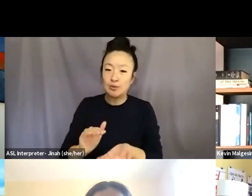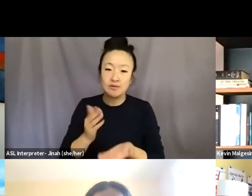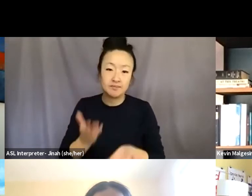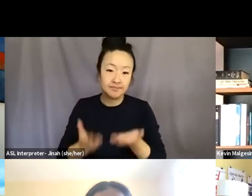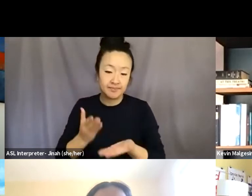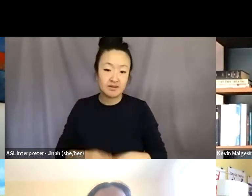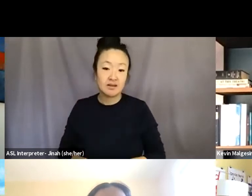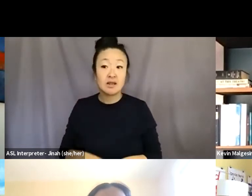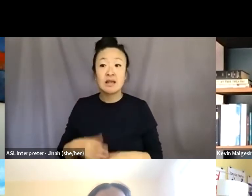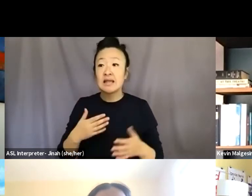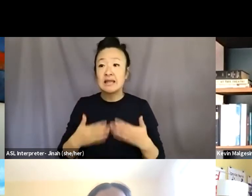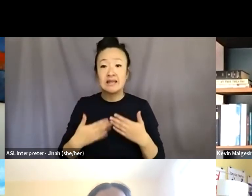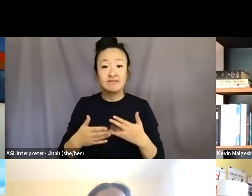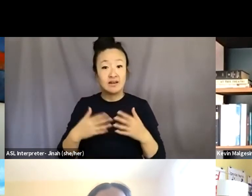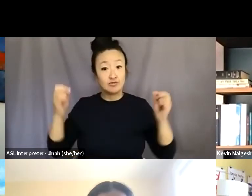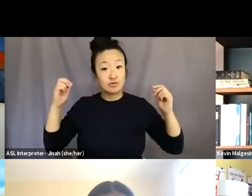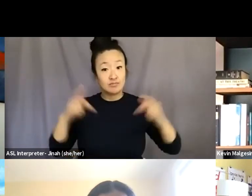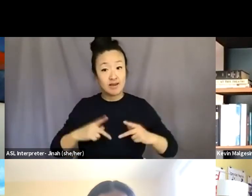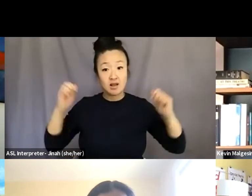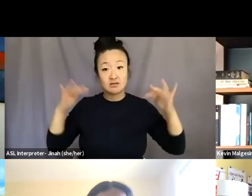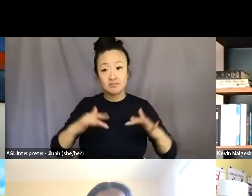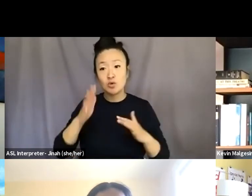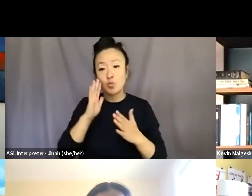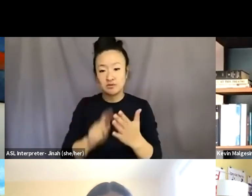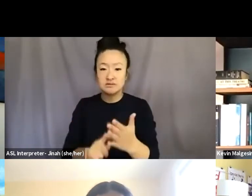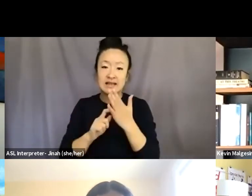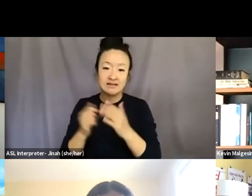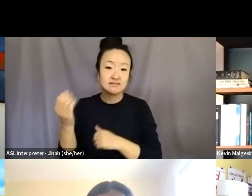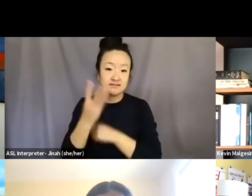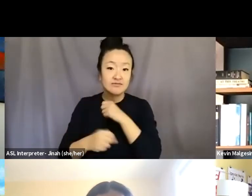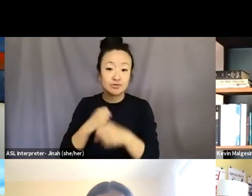we resume it, it will take several years to